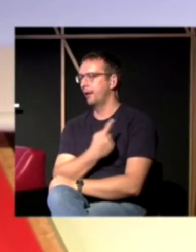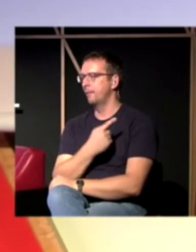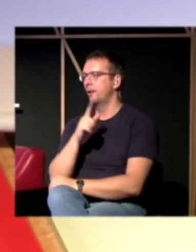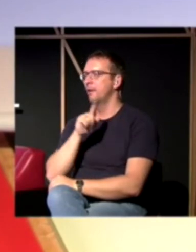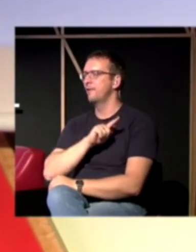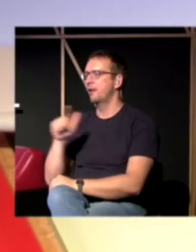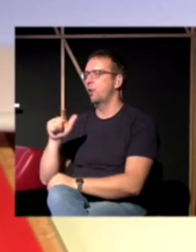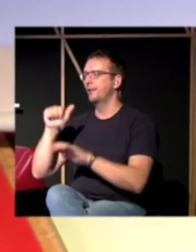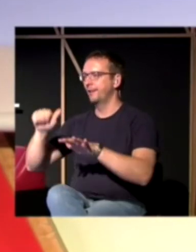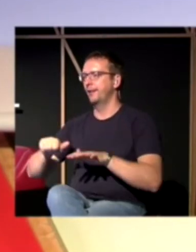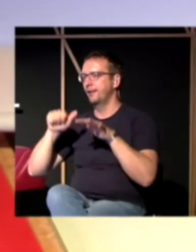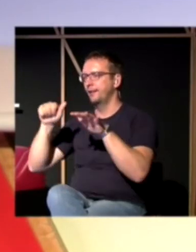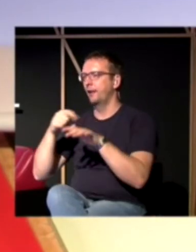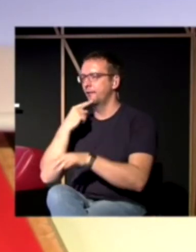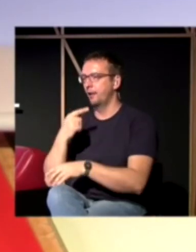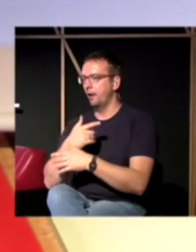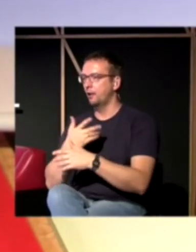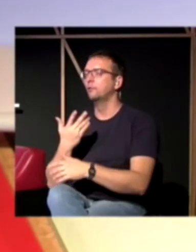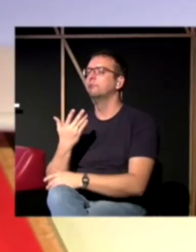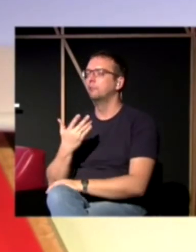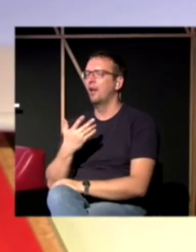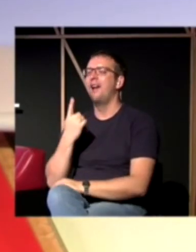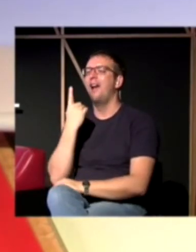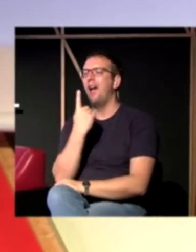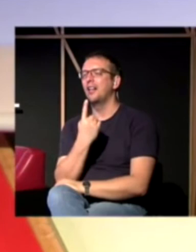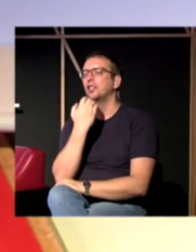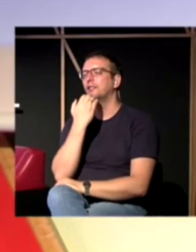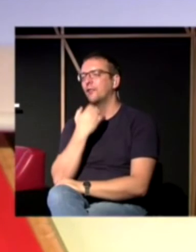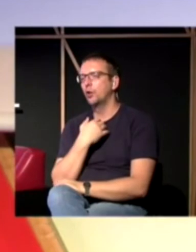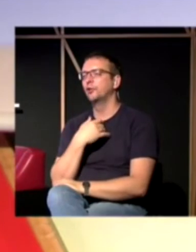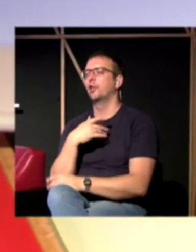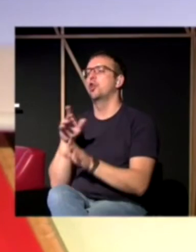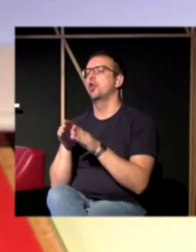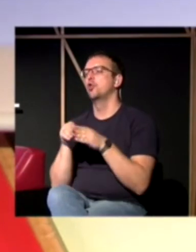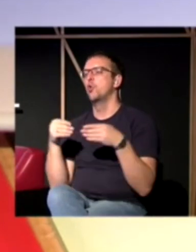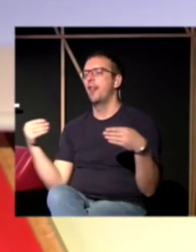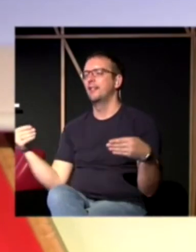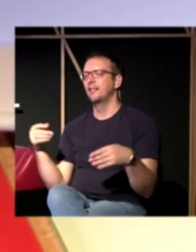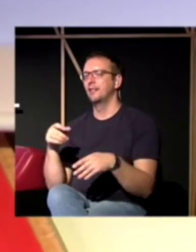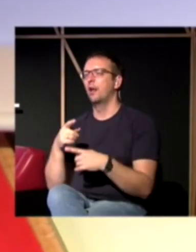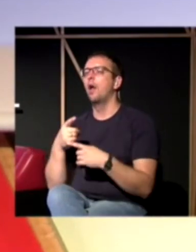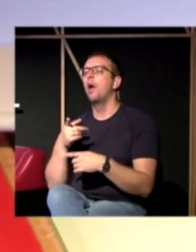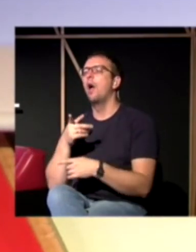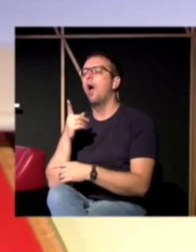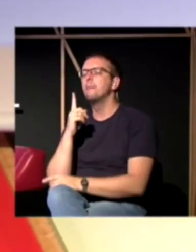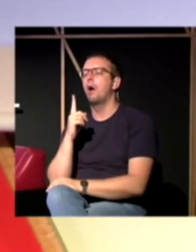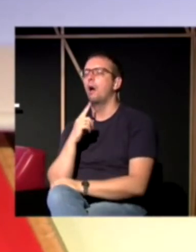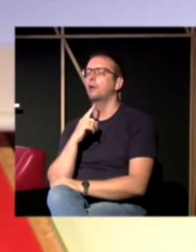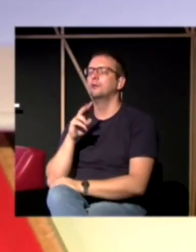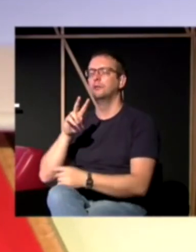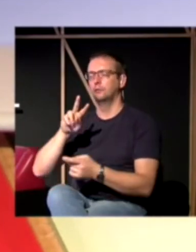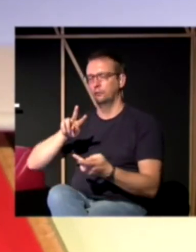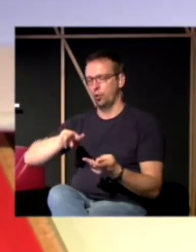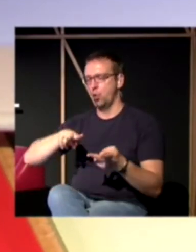studying media, you wanted to be a journalist. You said you're just 23 and you're still learning and you want to continue to learn. How has providing